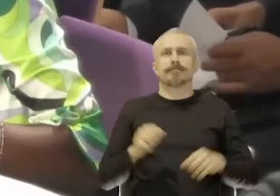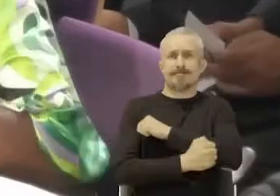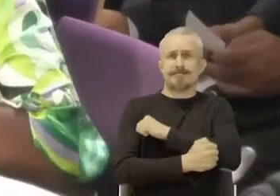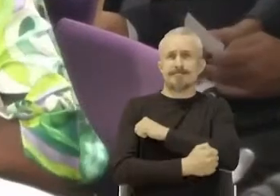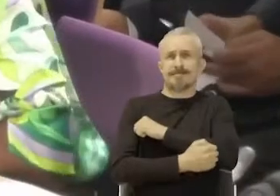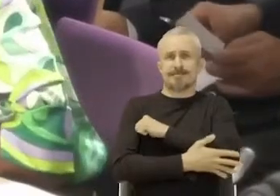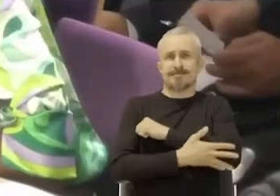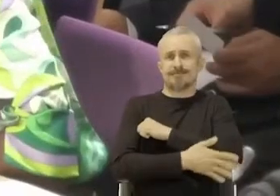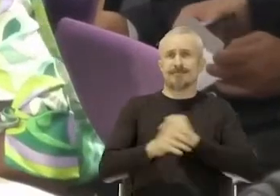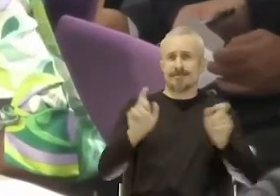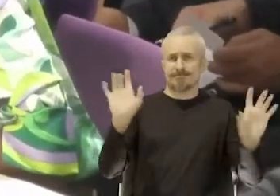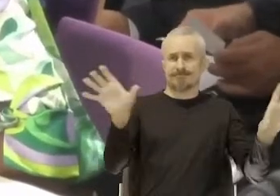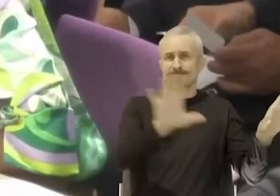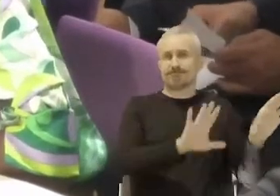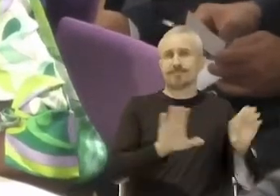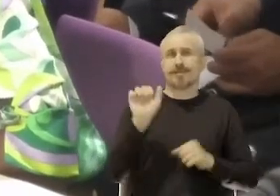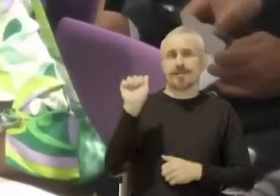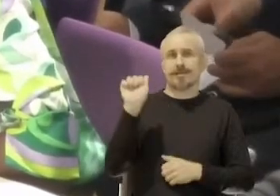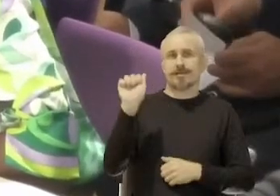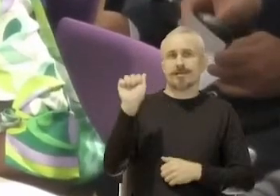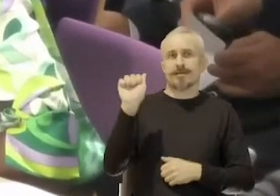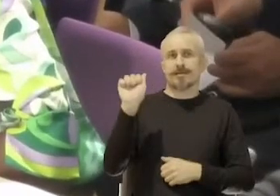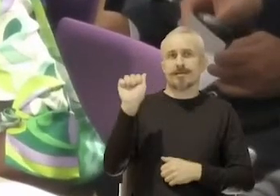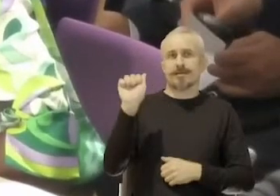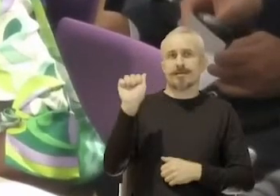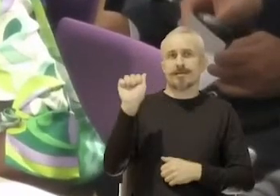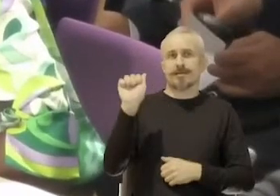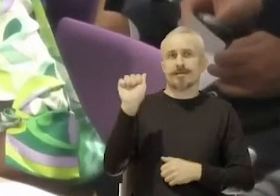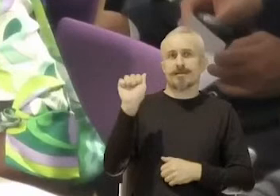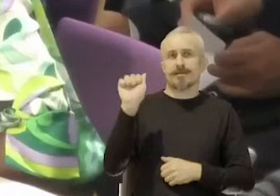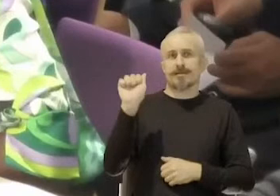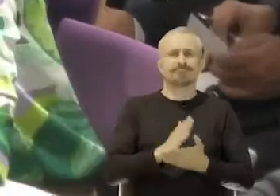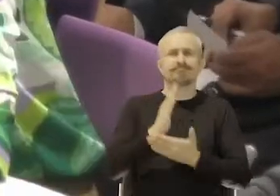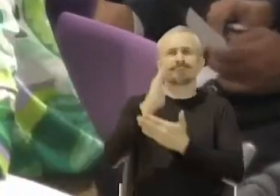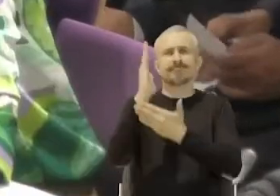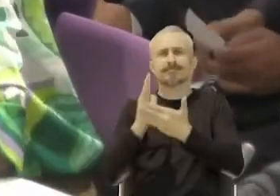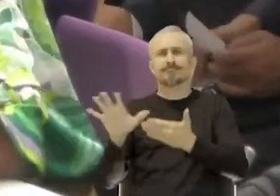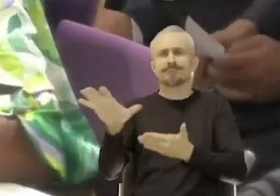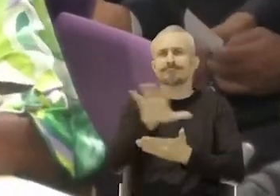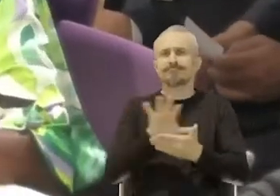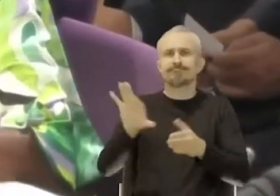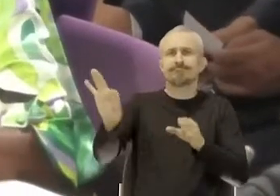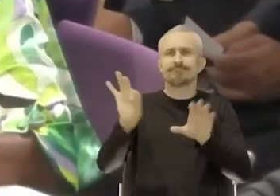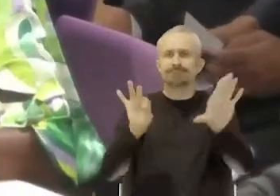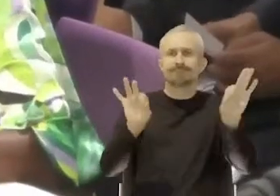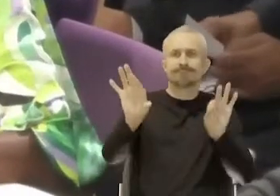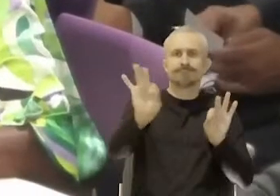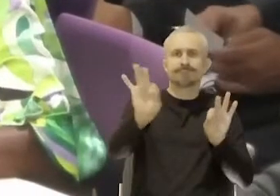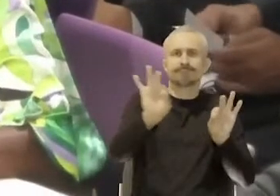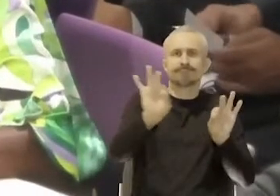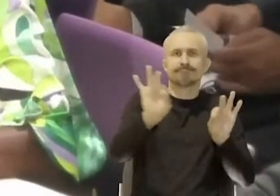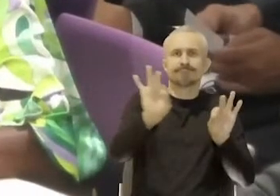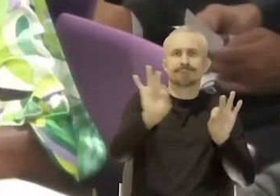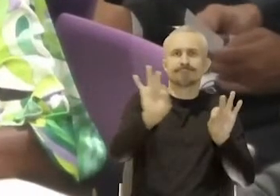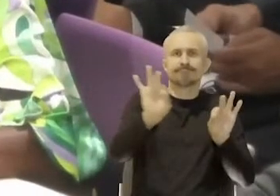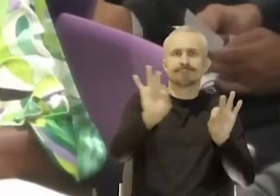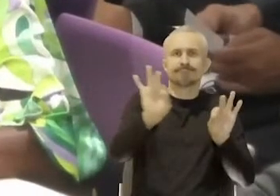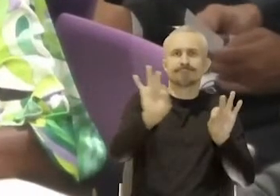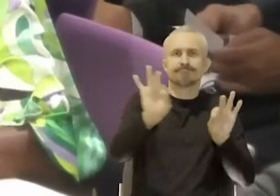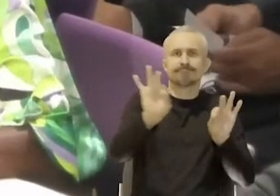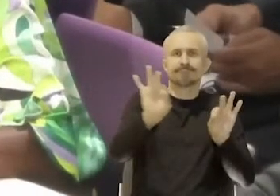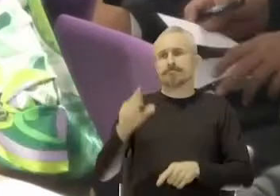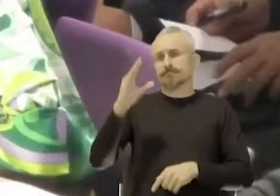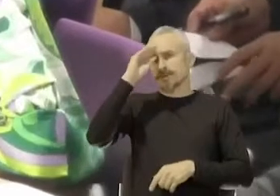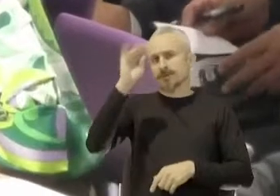order to pull together the key speakers that will be presenting. So, representing Africa, we have the Republic